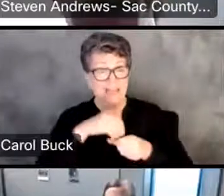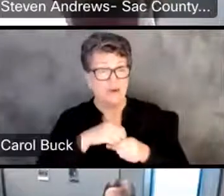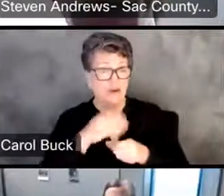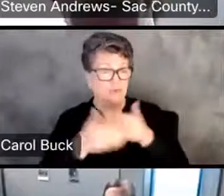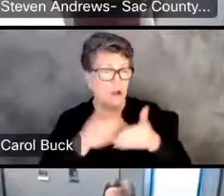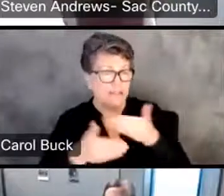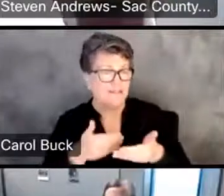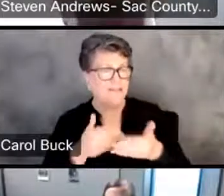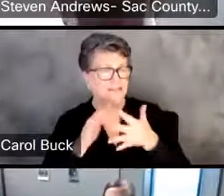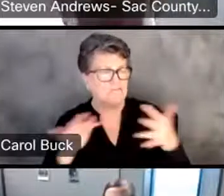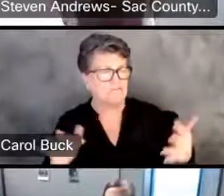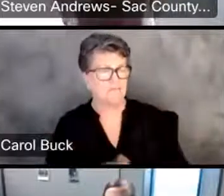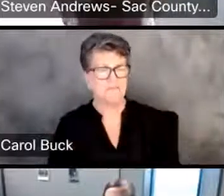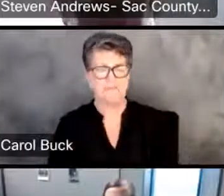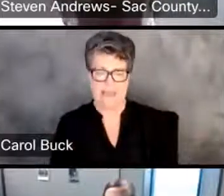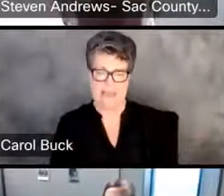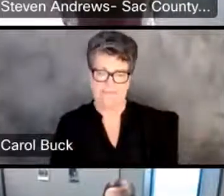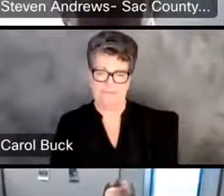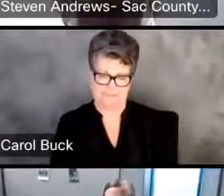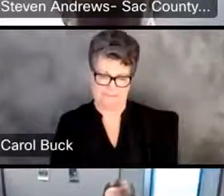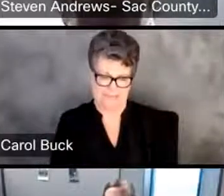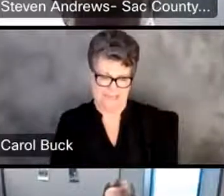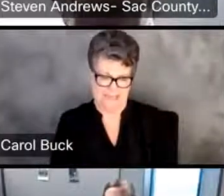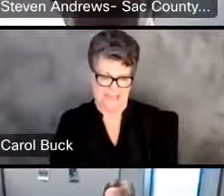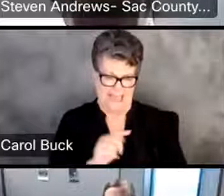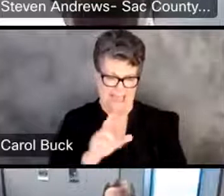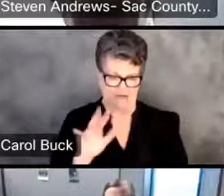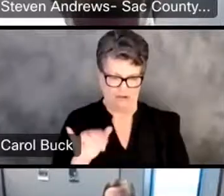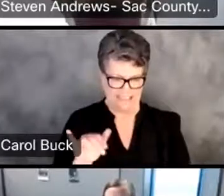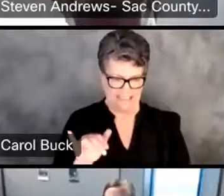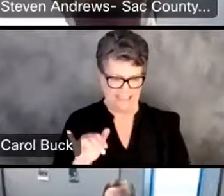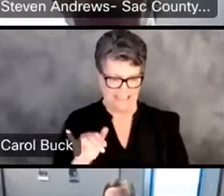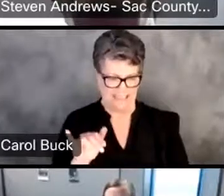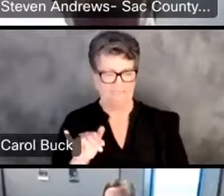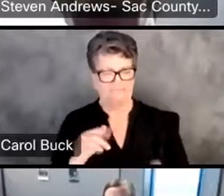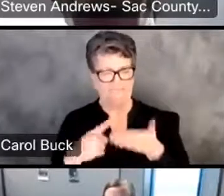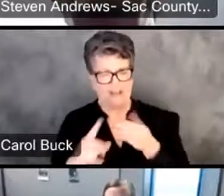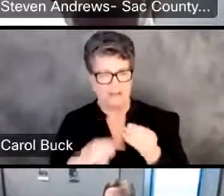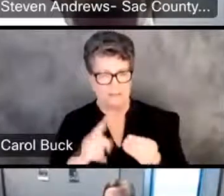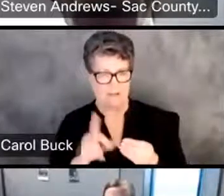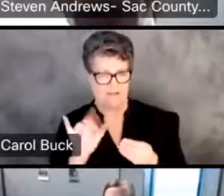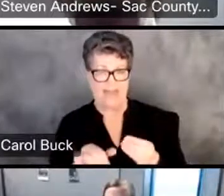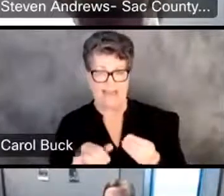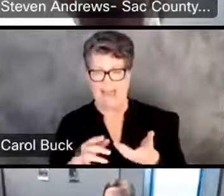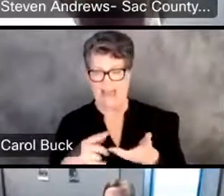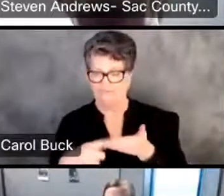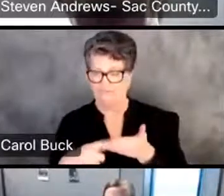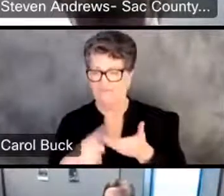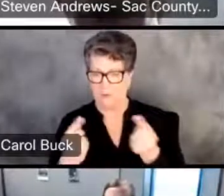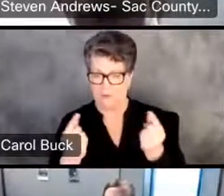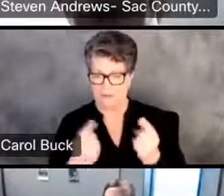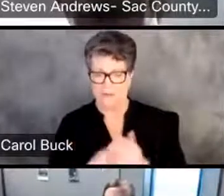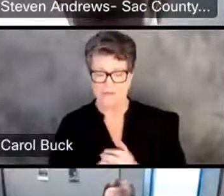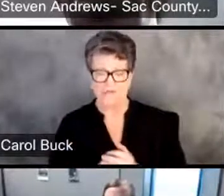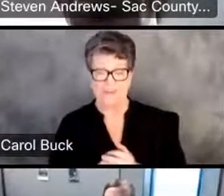procedures. And Tracy talked on a lot of what we already do. So it's been really great. And if you guys